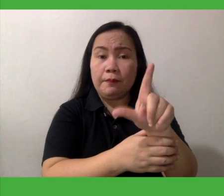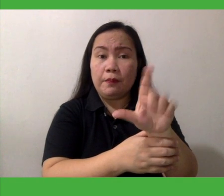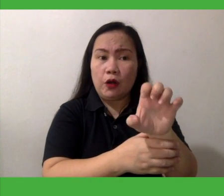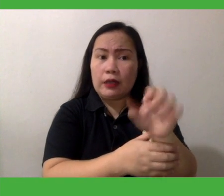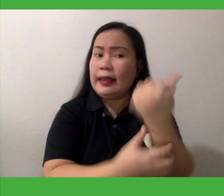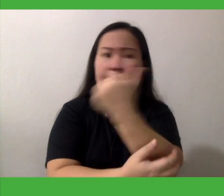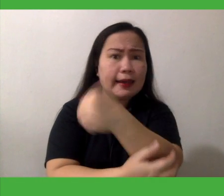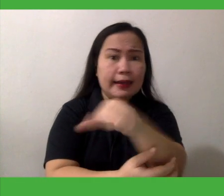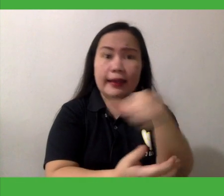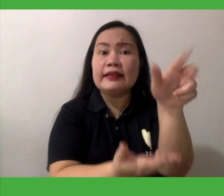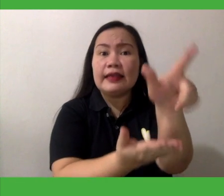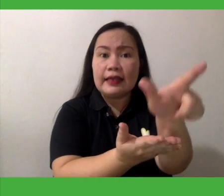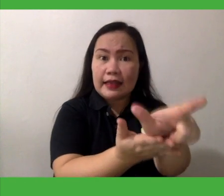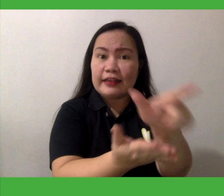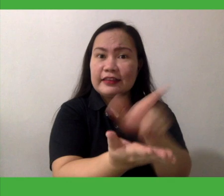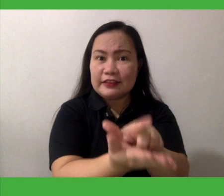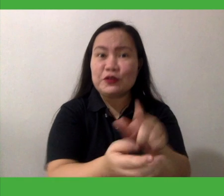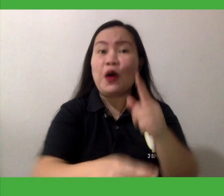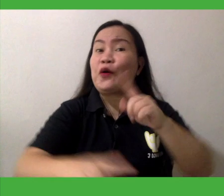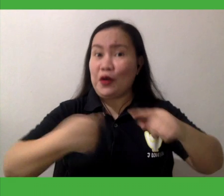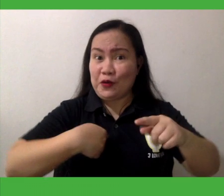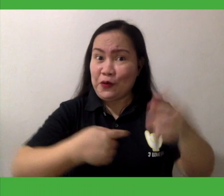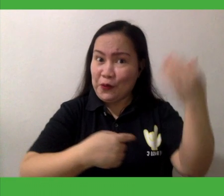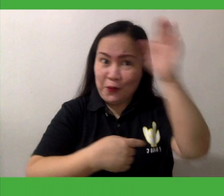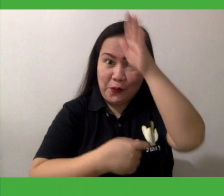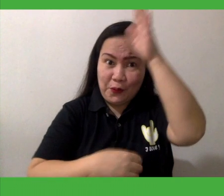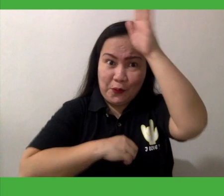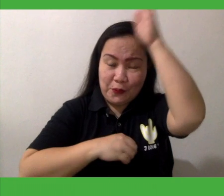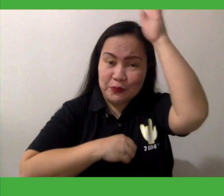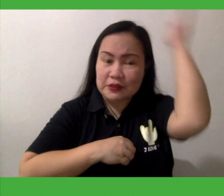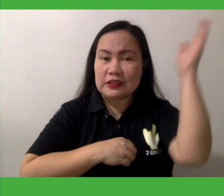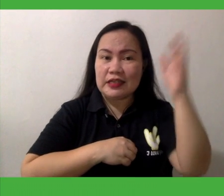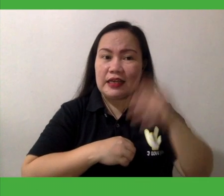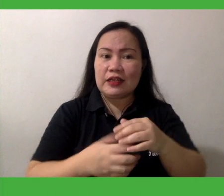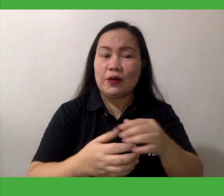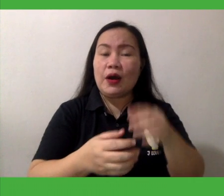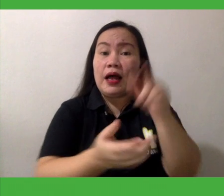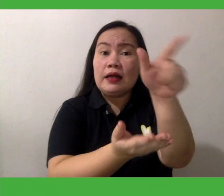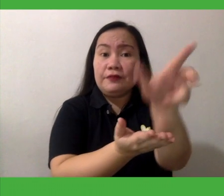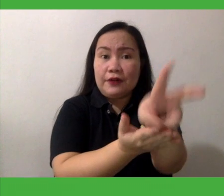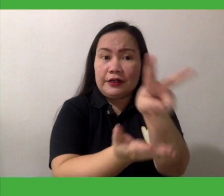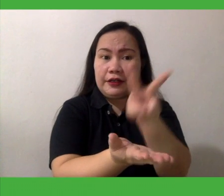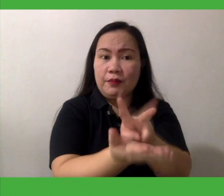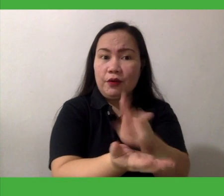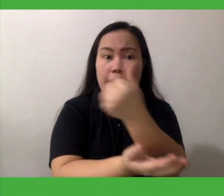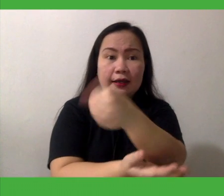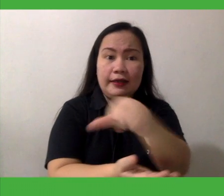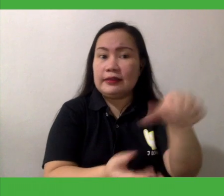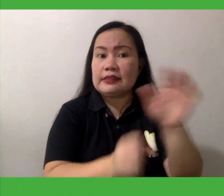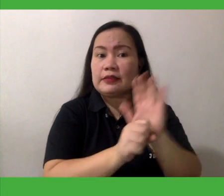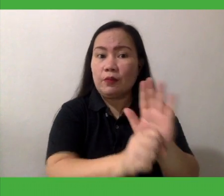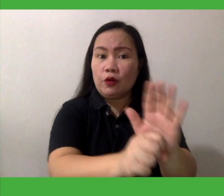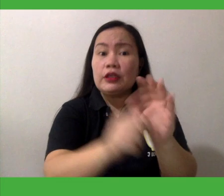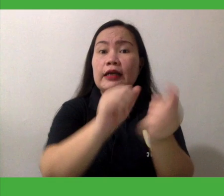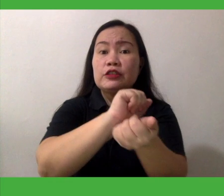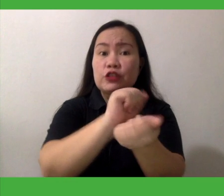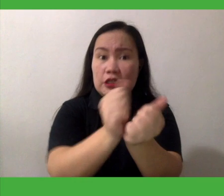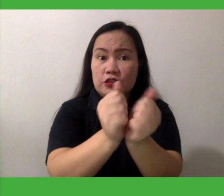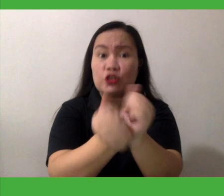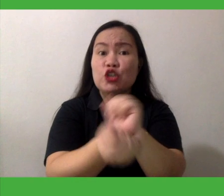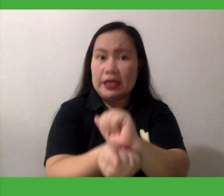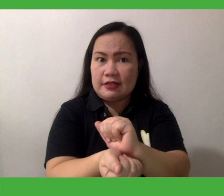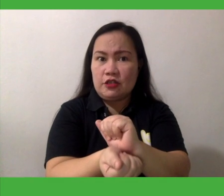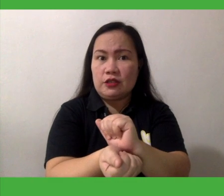A variable is any letter or symbol that changes its value. So, this is any letter. So,